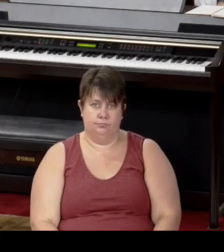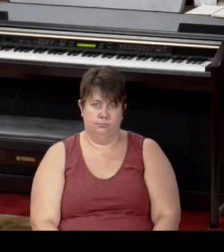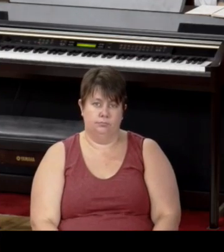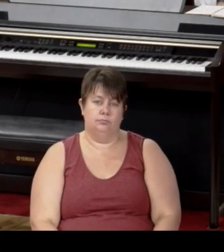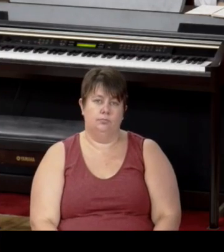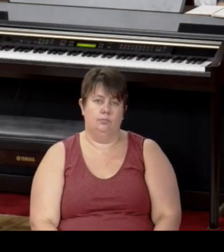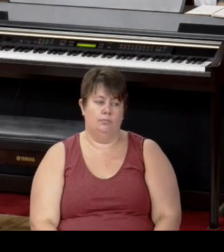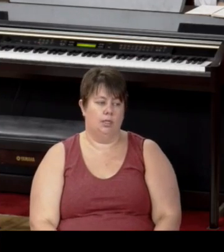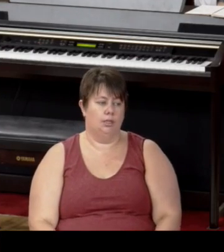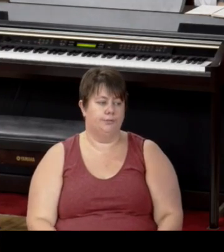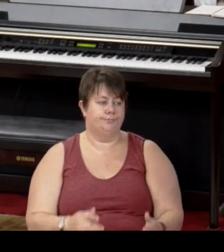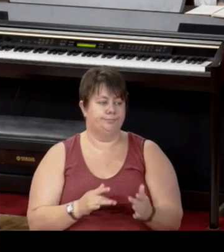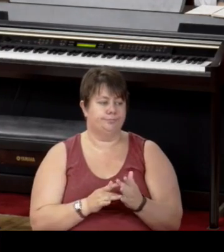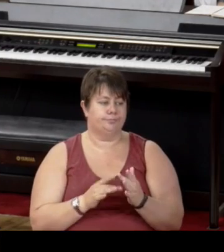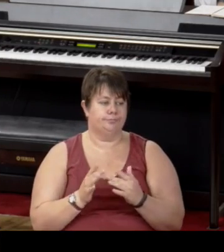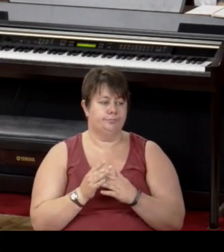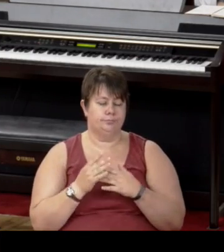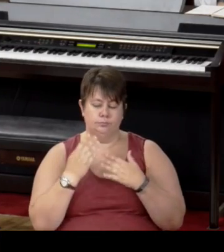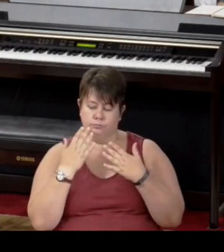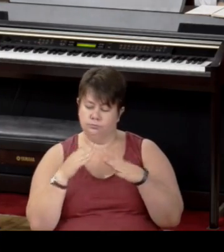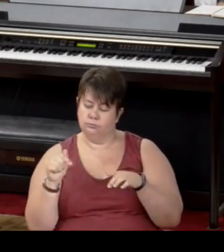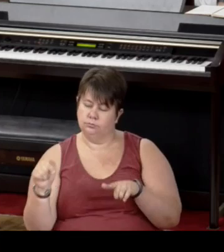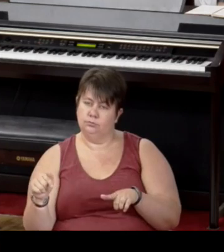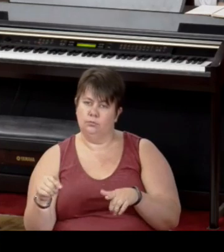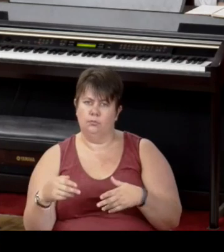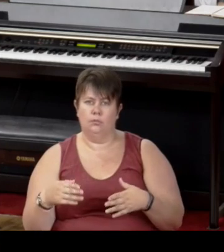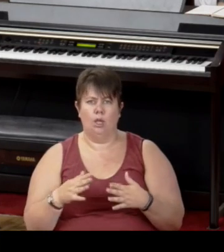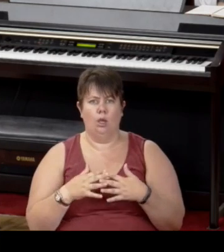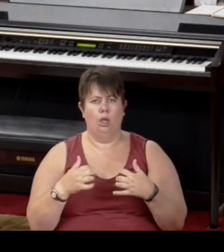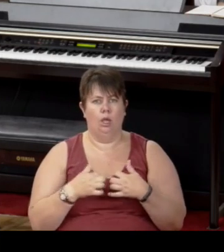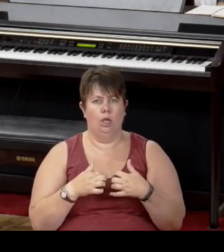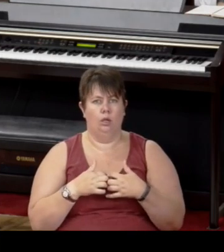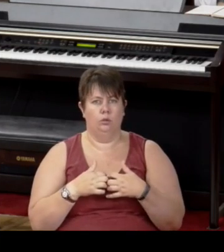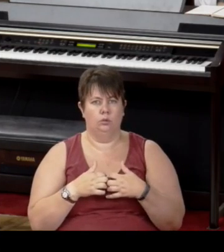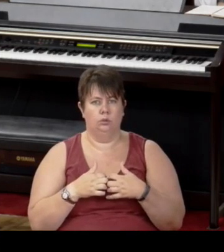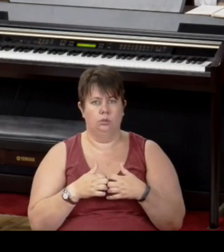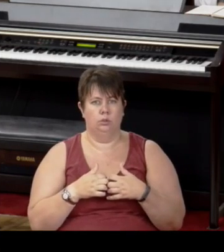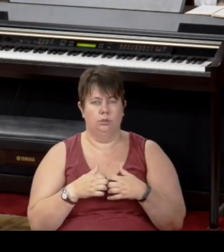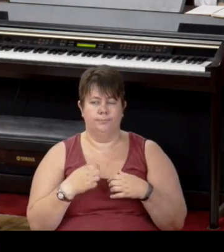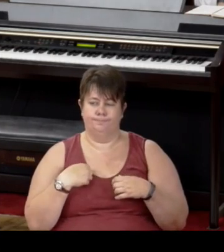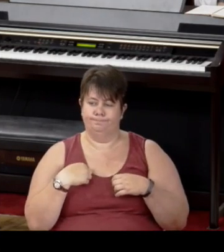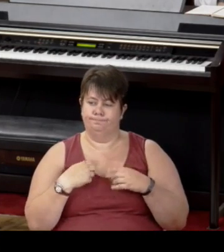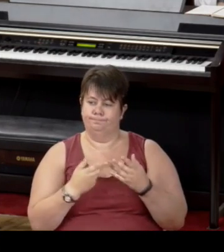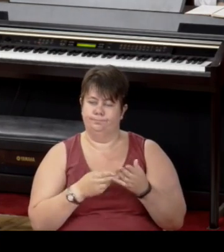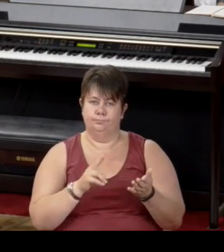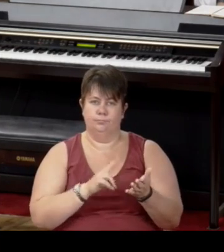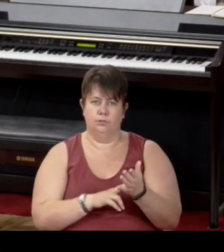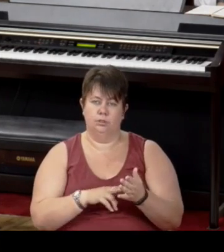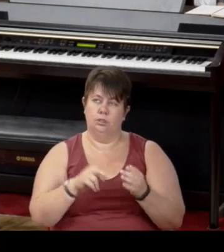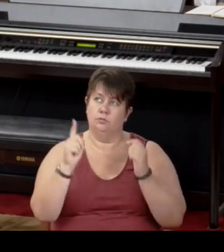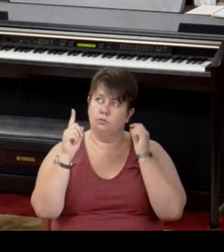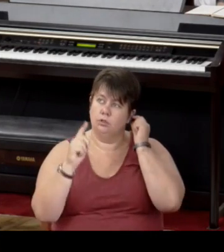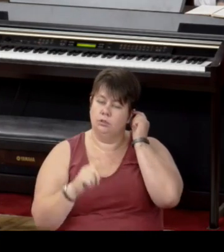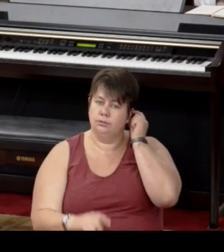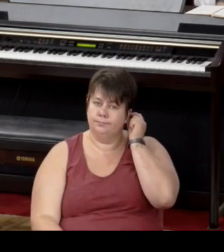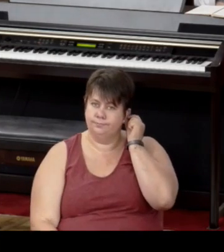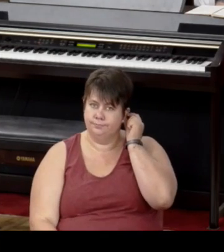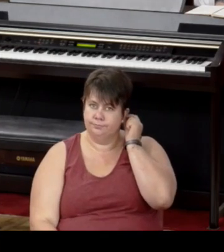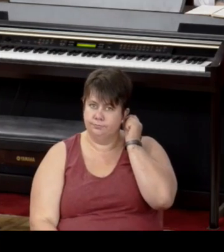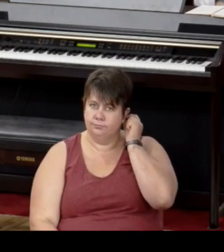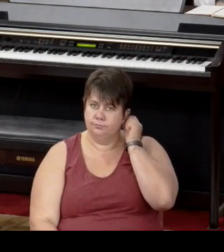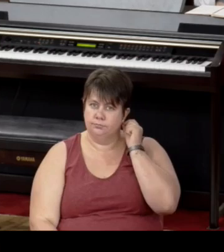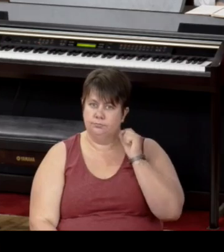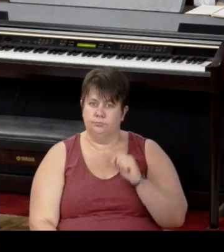Jesus reveals himself in a particular way to this church. Firstly, he reveals himself as the Son of God. And we should take note of that because